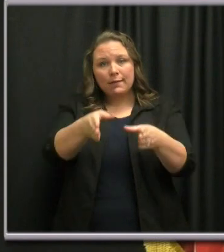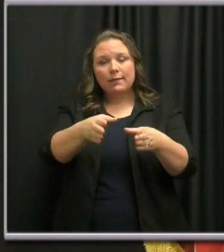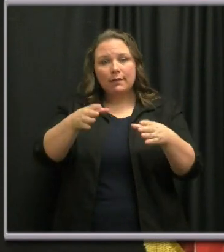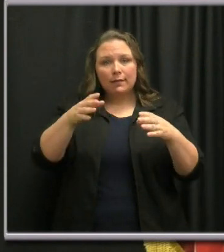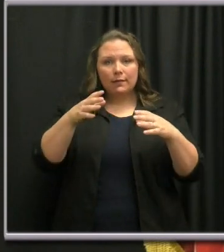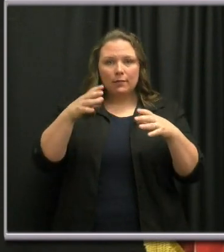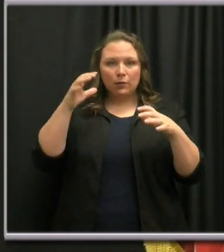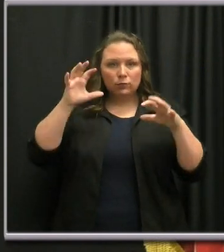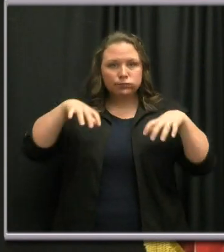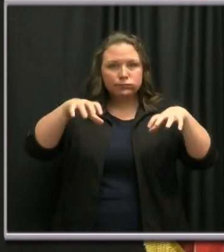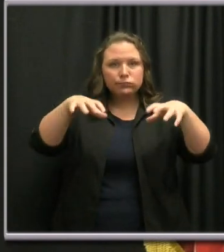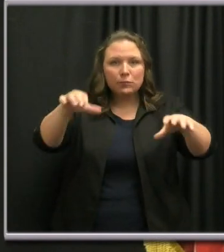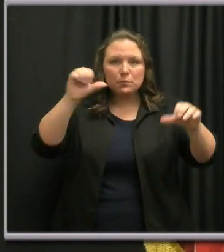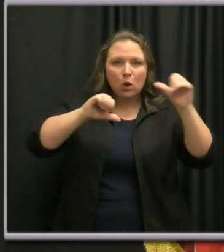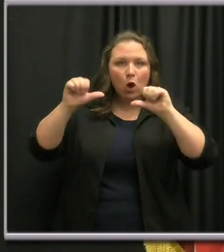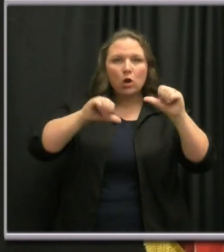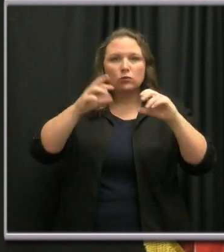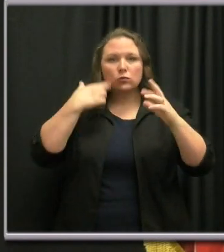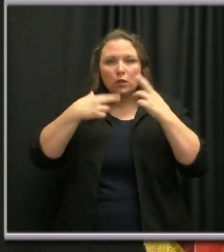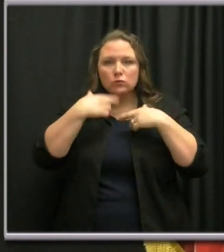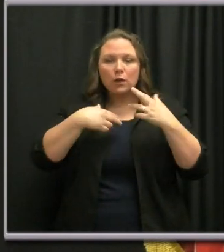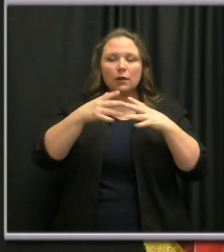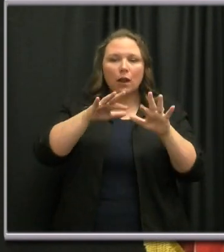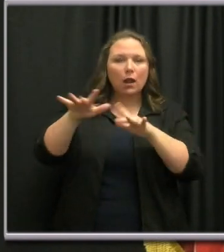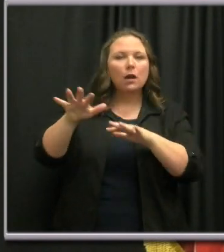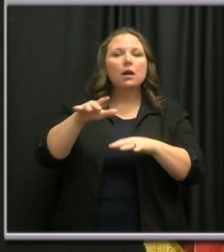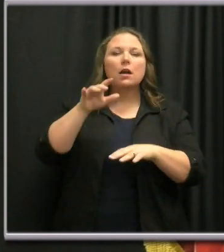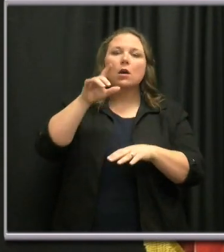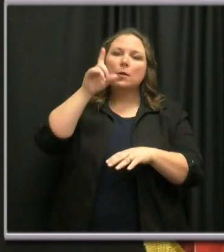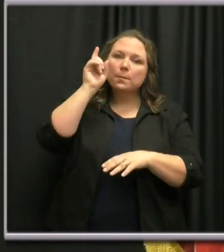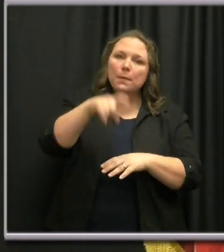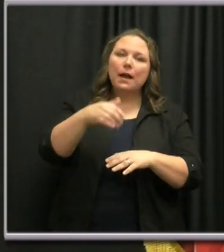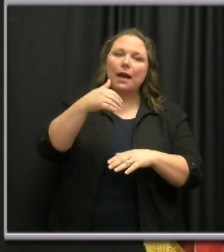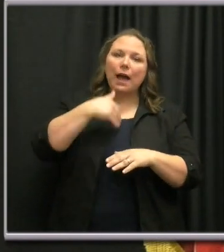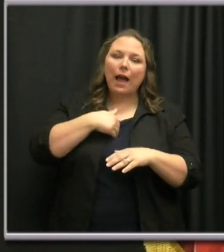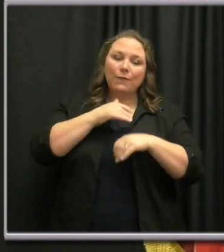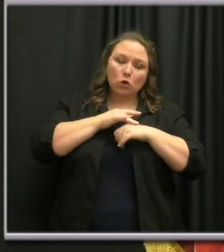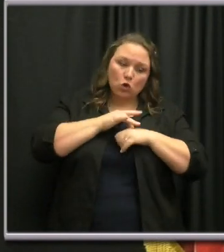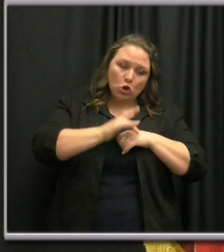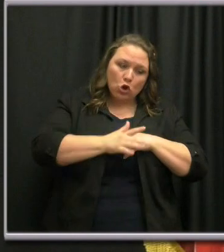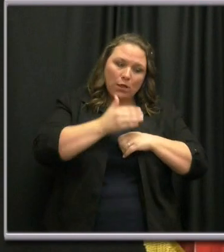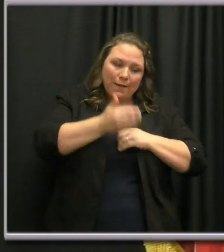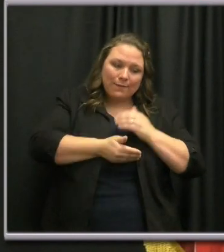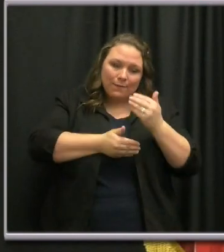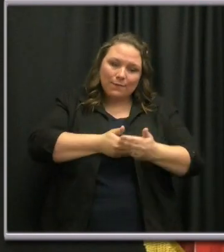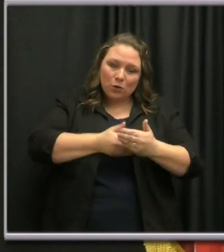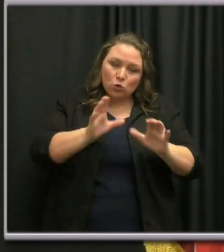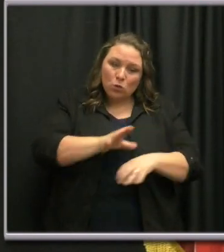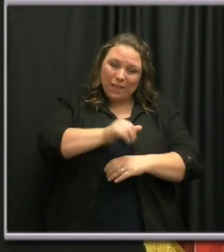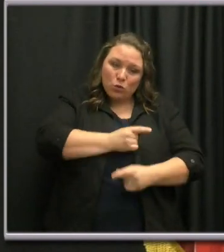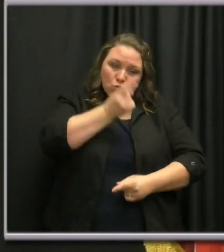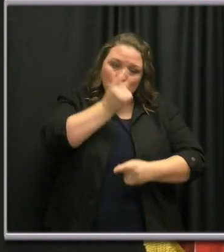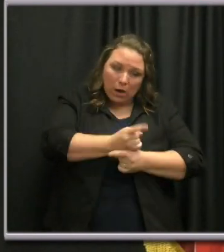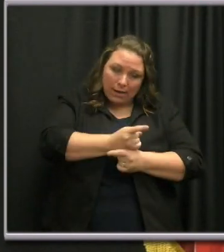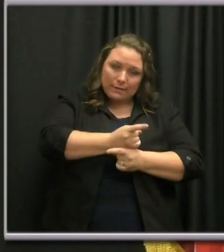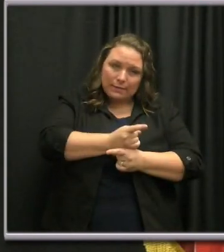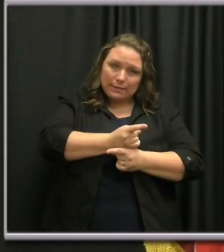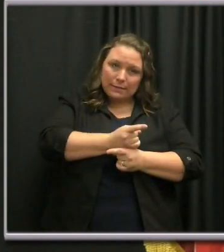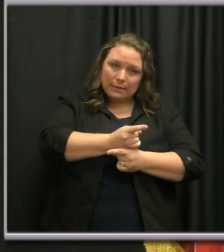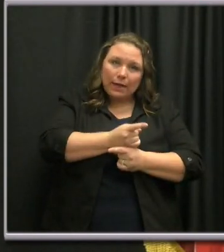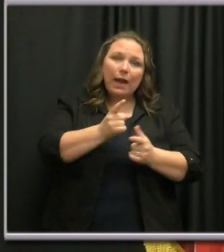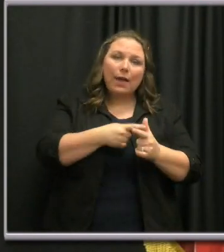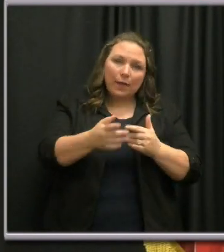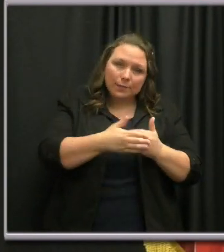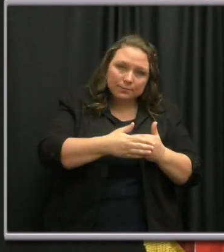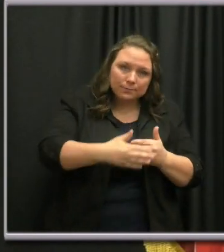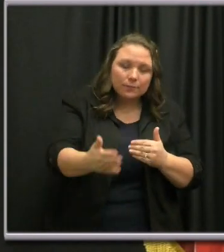is hinged on doing early phases right so that we can move on. We don't want any backsliding, if at all